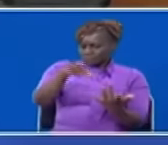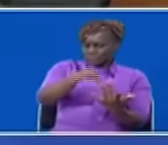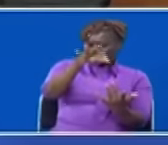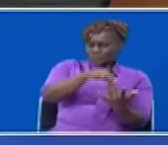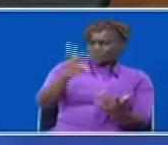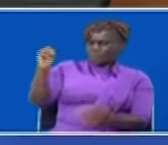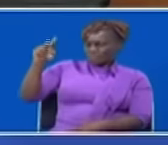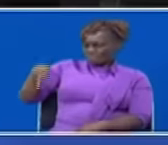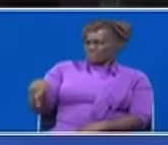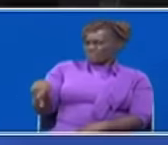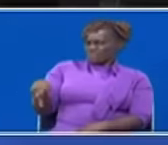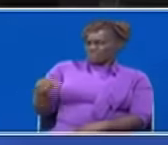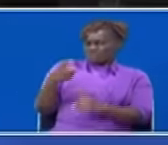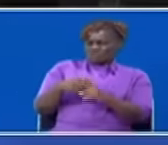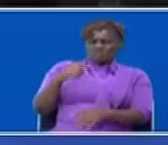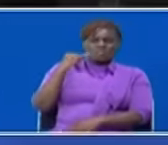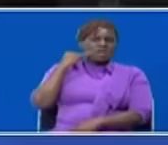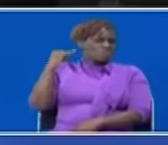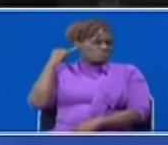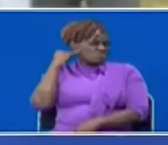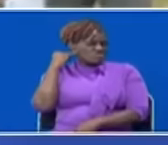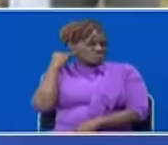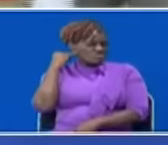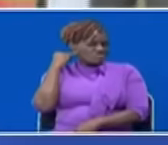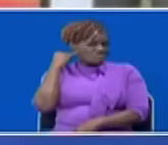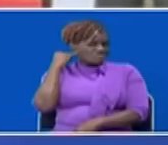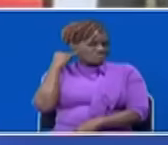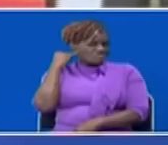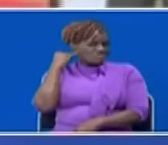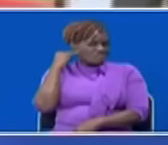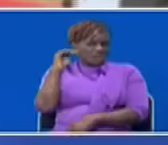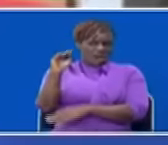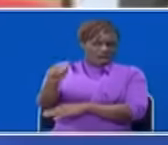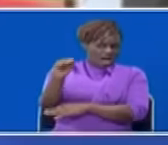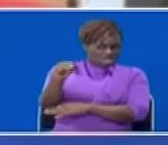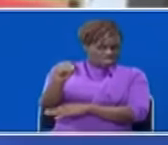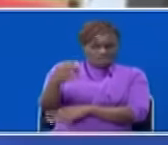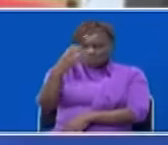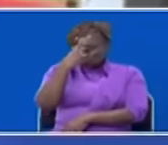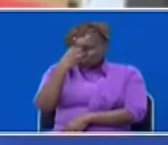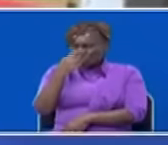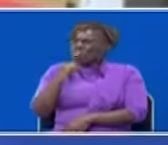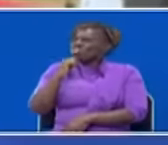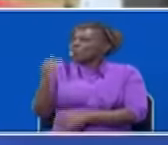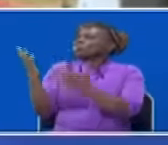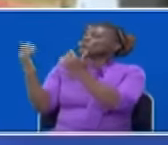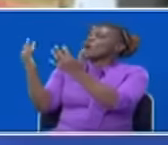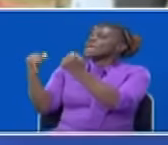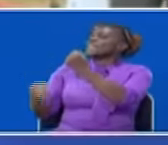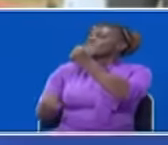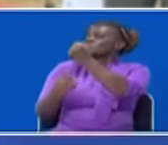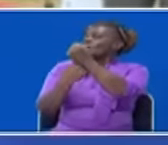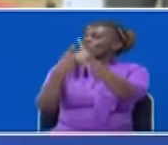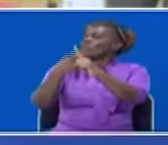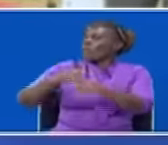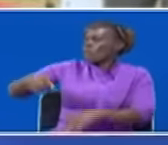Paul Njoroge, who hails from Nakuru County, has come out to ask Ruto not to expect an automatic support from Mount Kenya